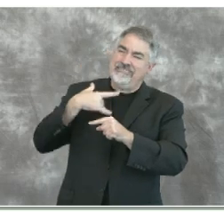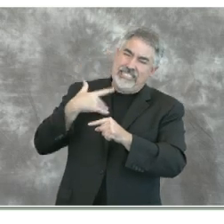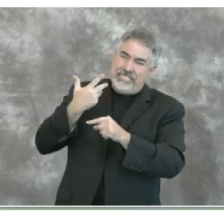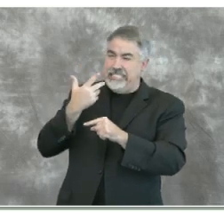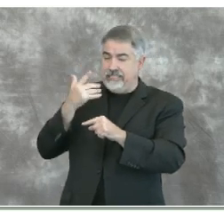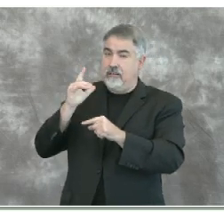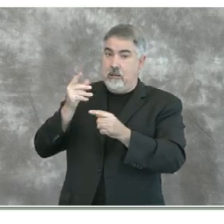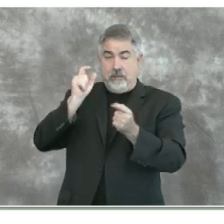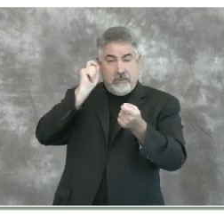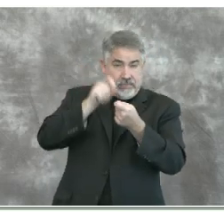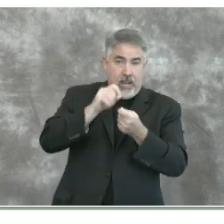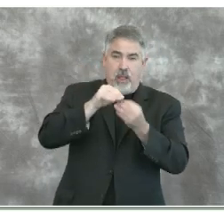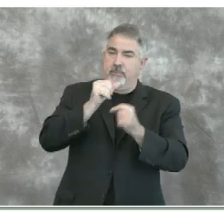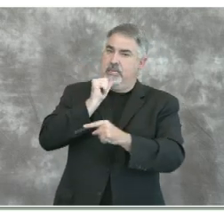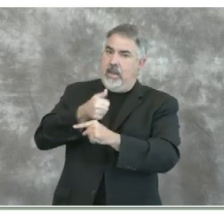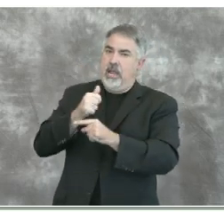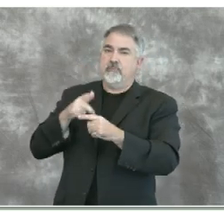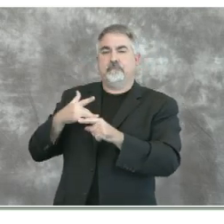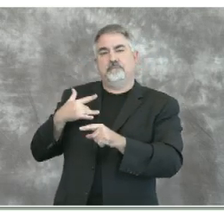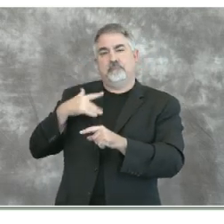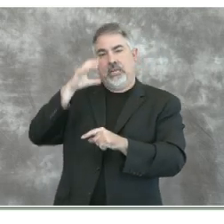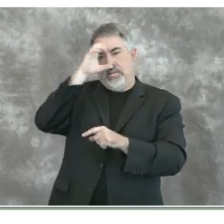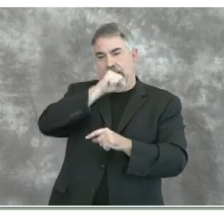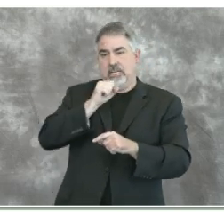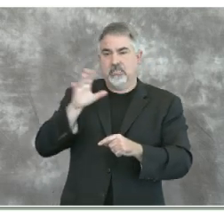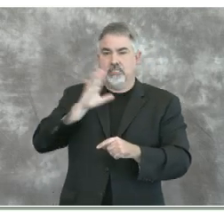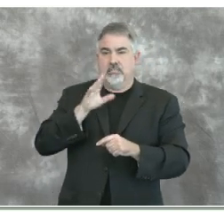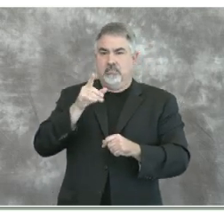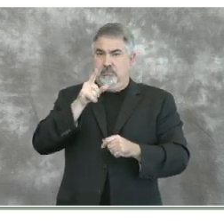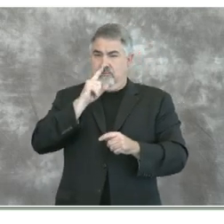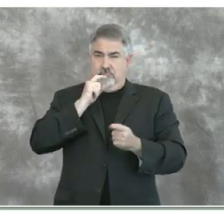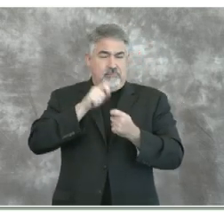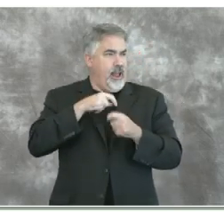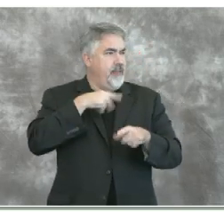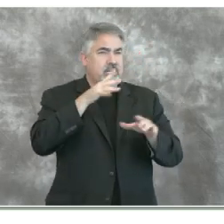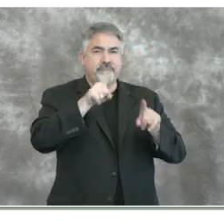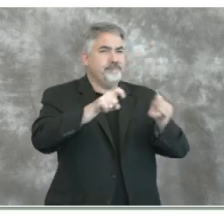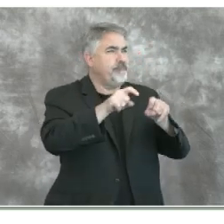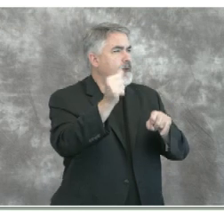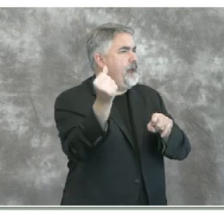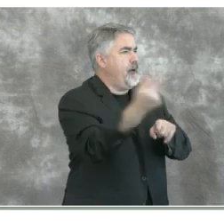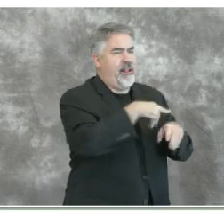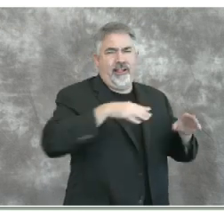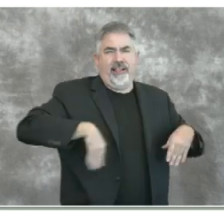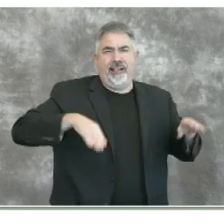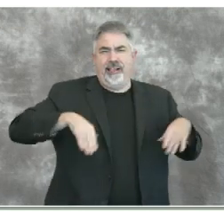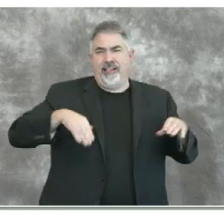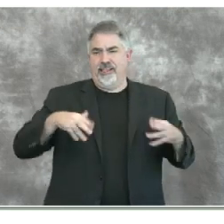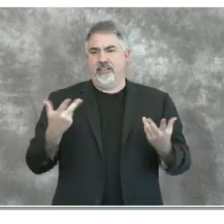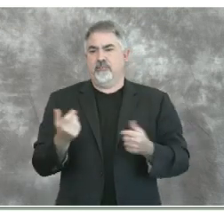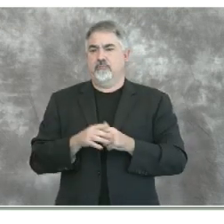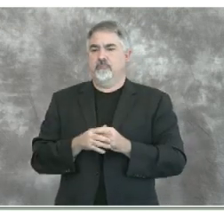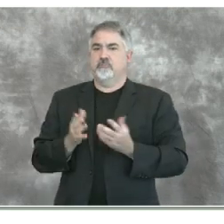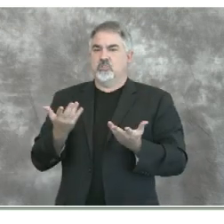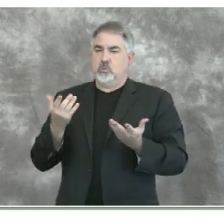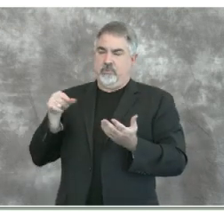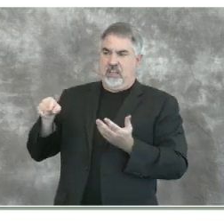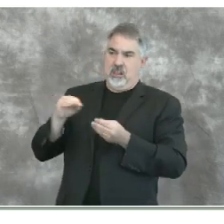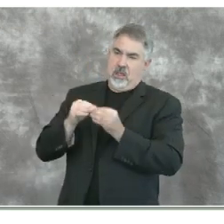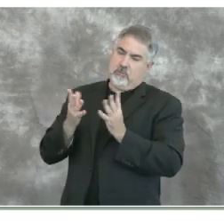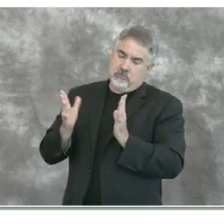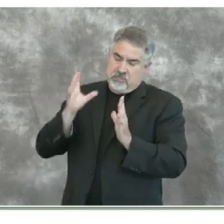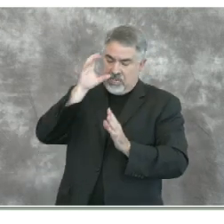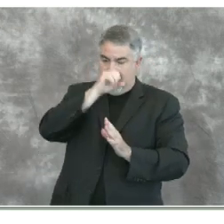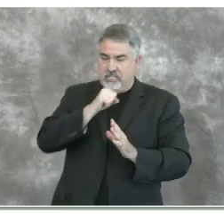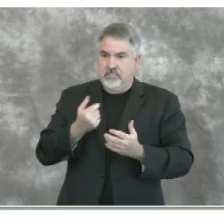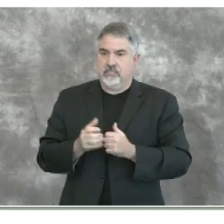is a statistical estimation. It is not a tracking of each individual person. And the estimated recovery ties directly to the positive cases.